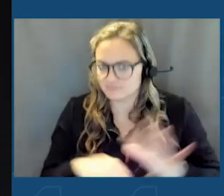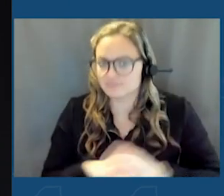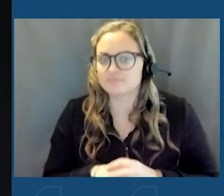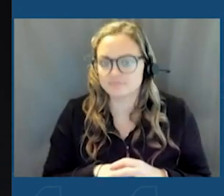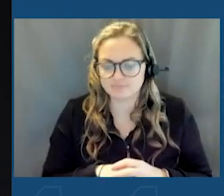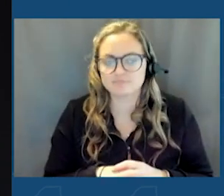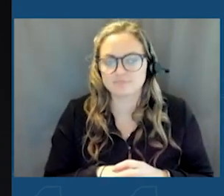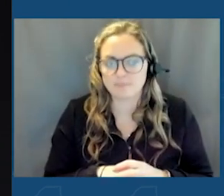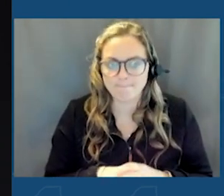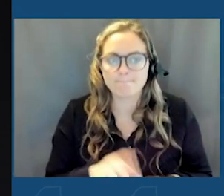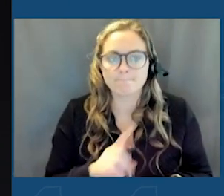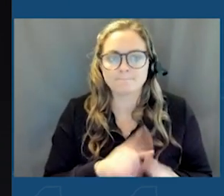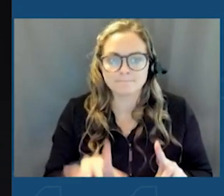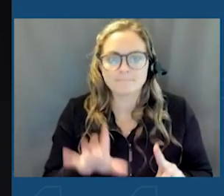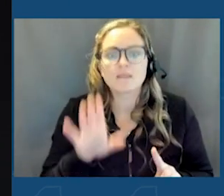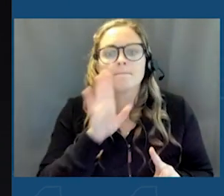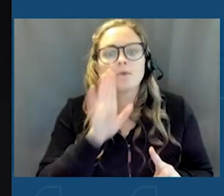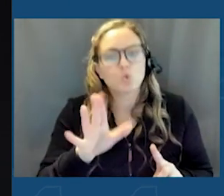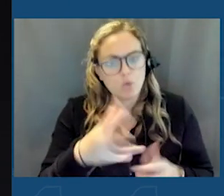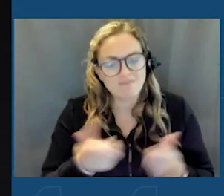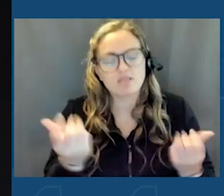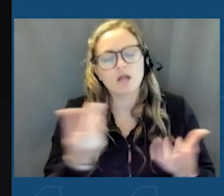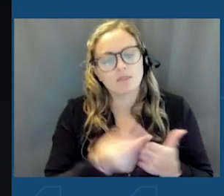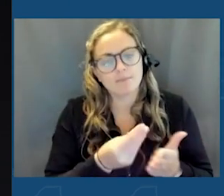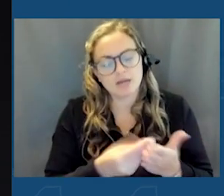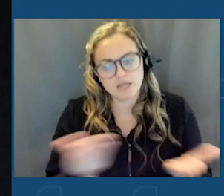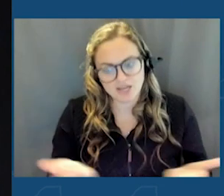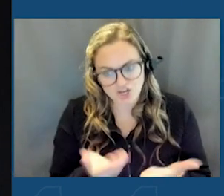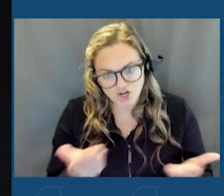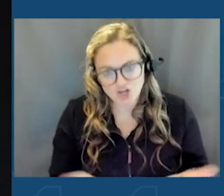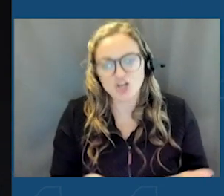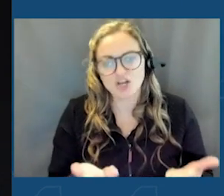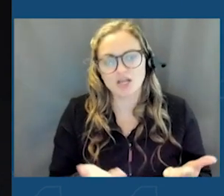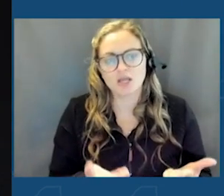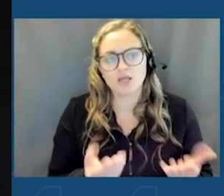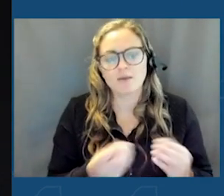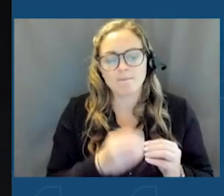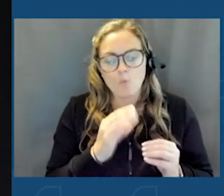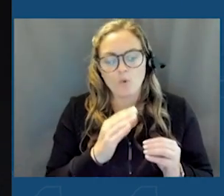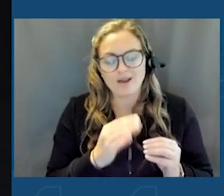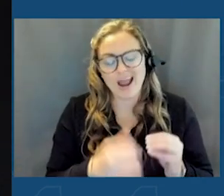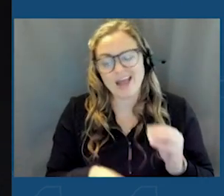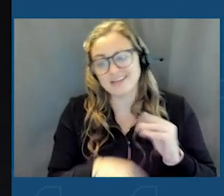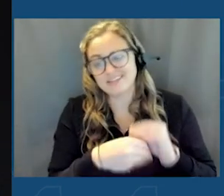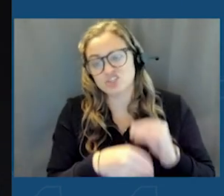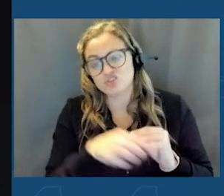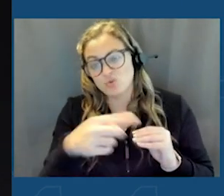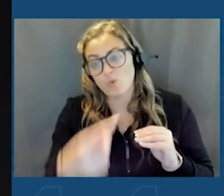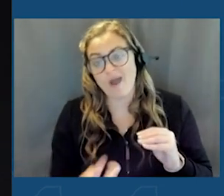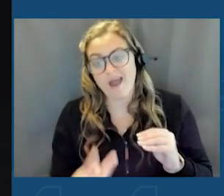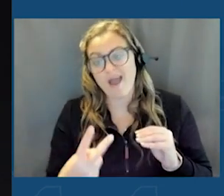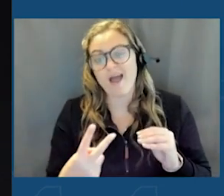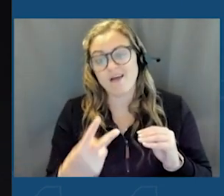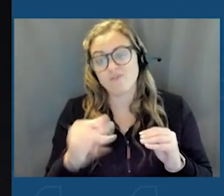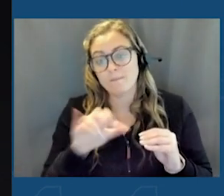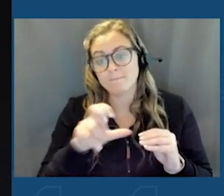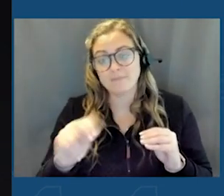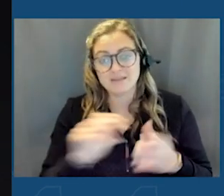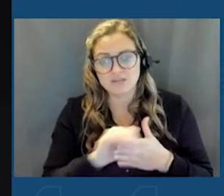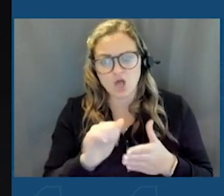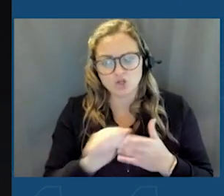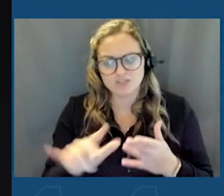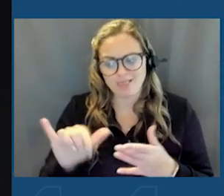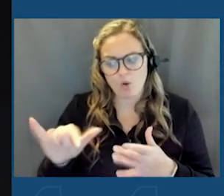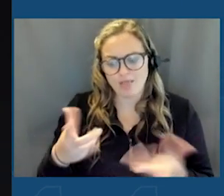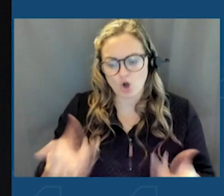But you'll get a lot of it. You're getting a lot of it. And that's in addition to over $500 million that has already been received by Long Island alone to make